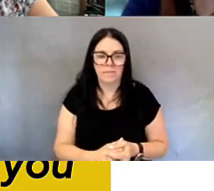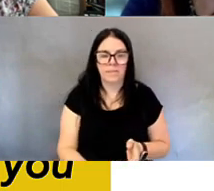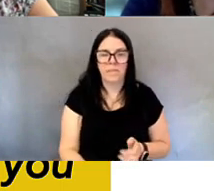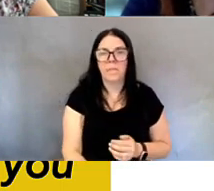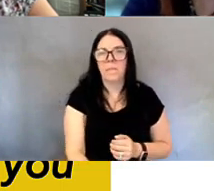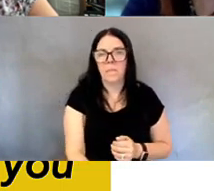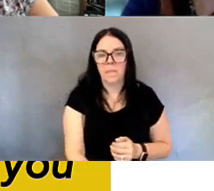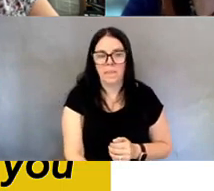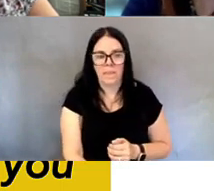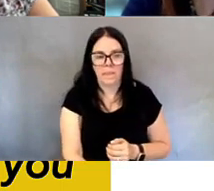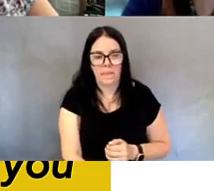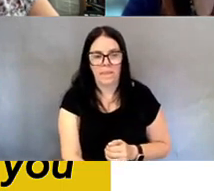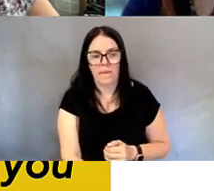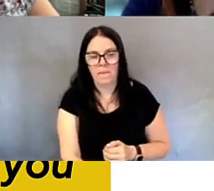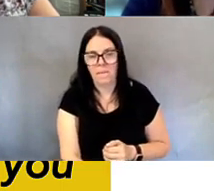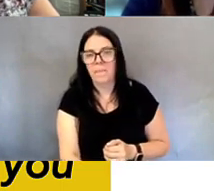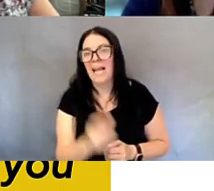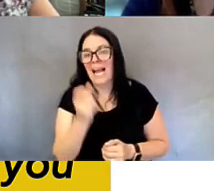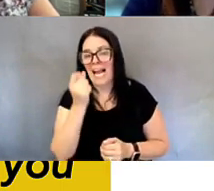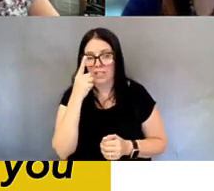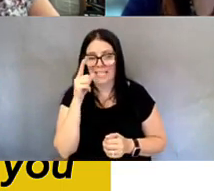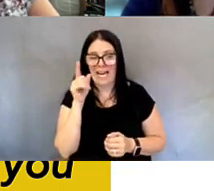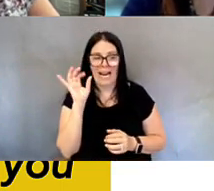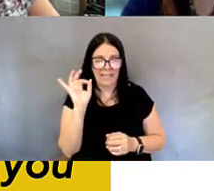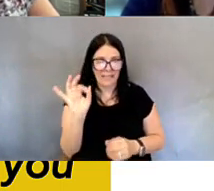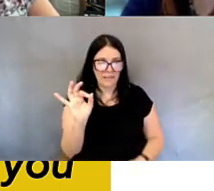Understanding, comprehension is there.